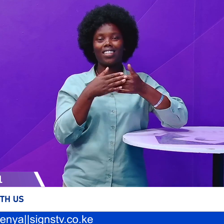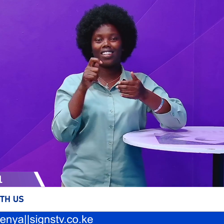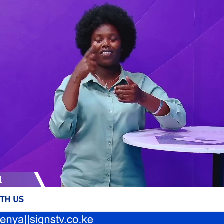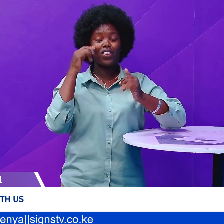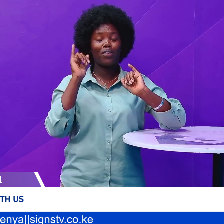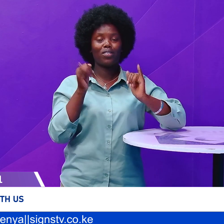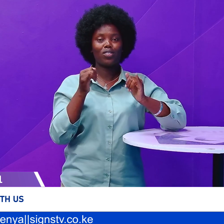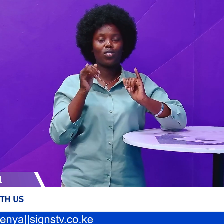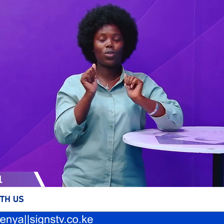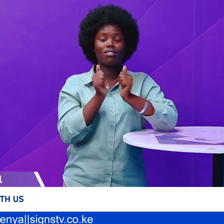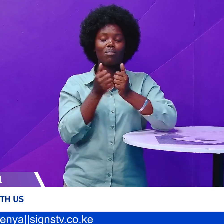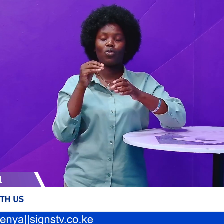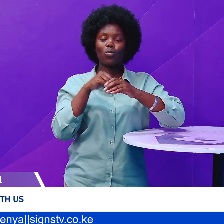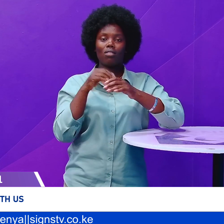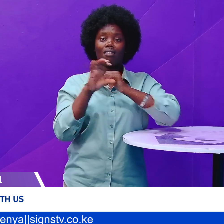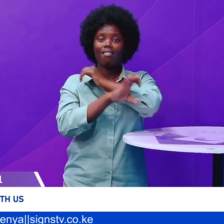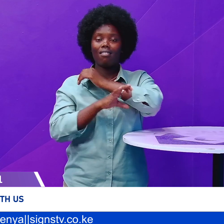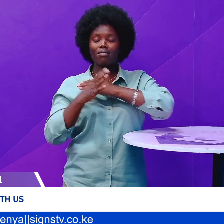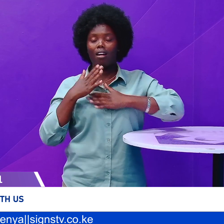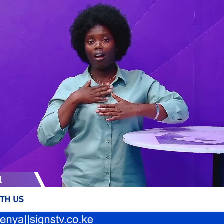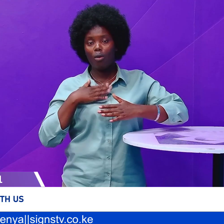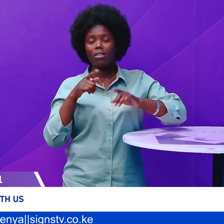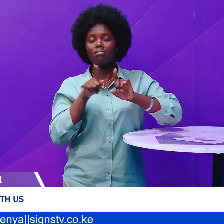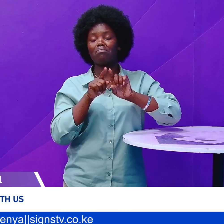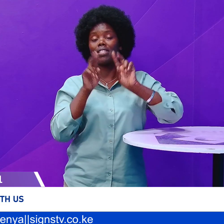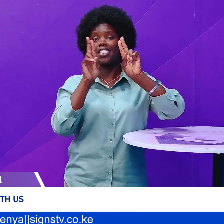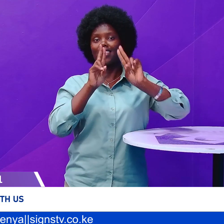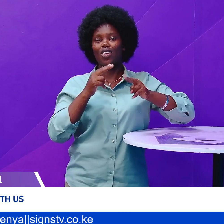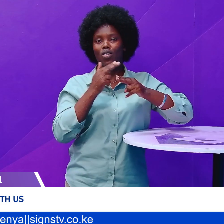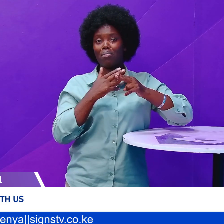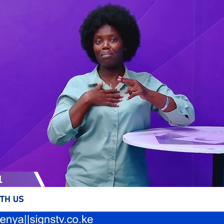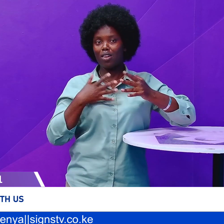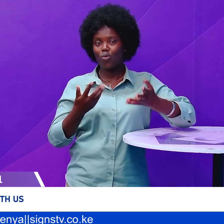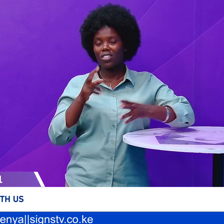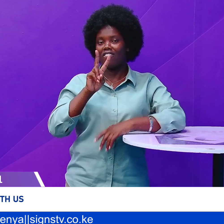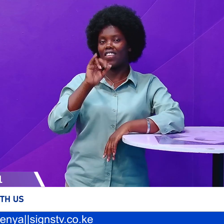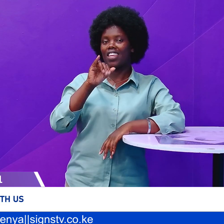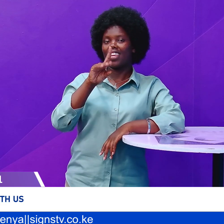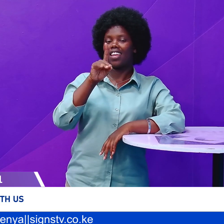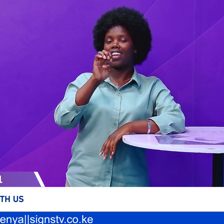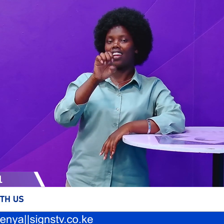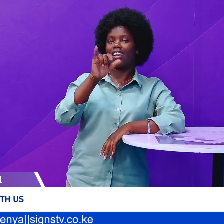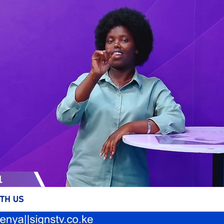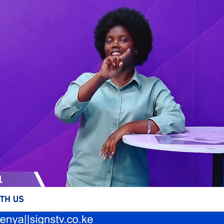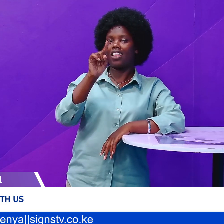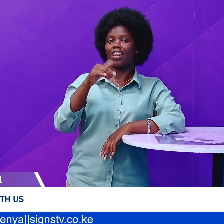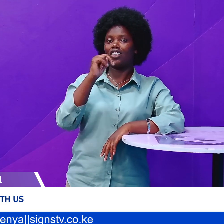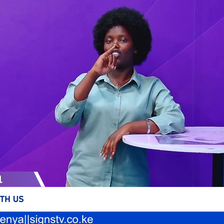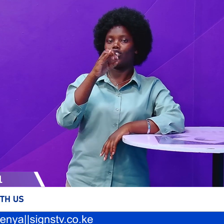viewers, welcome to Science TV 1 PM News. We update you on what's happening in our country